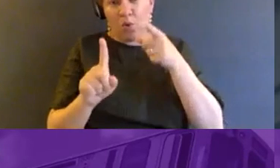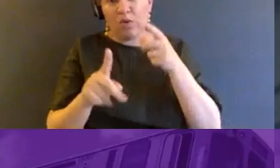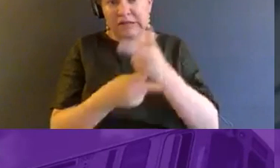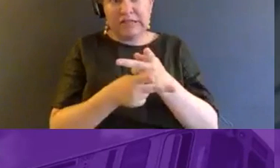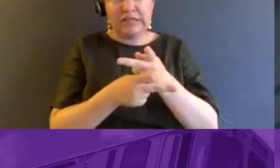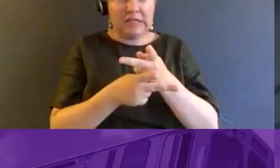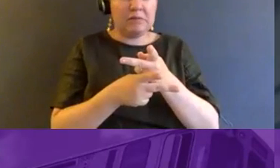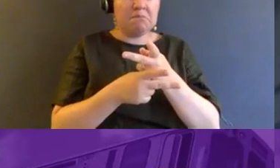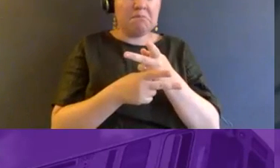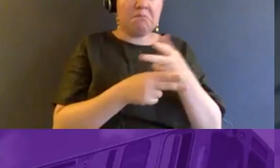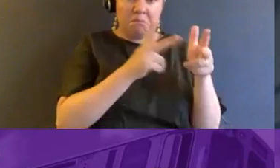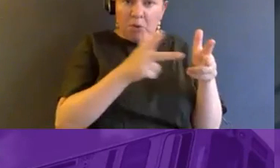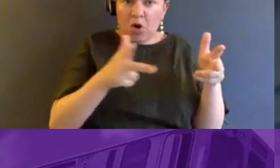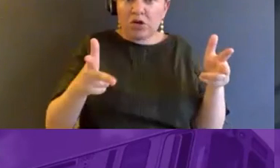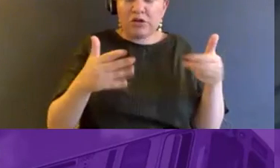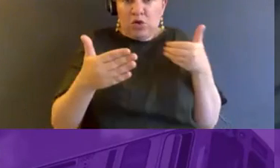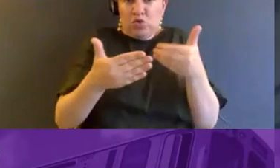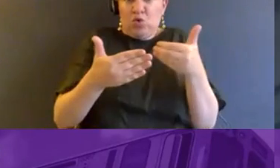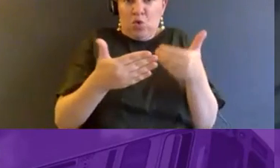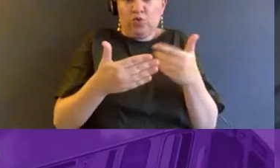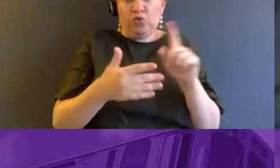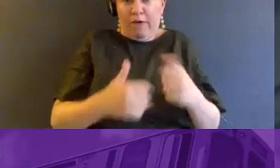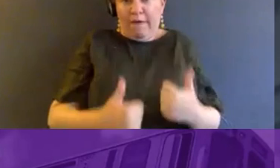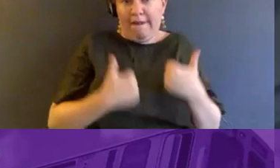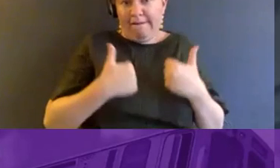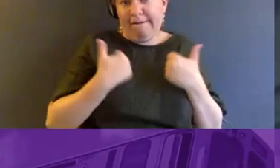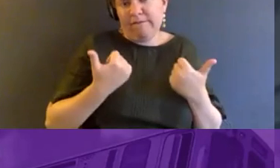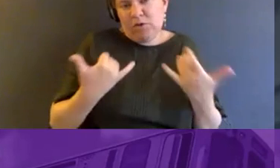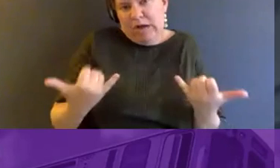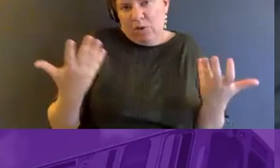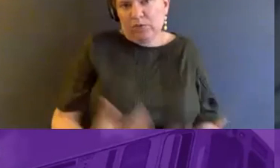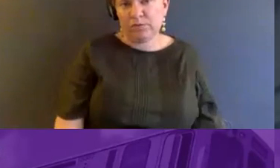displaced parkers as close to their current residence as possible.